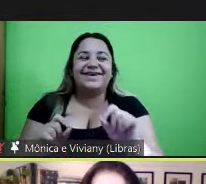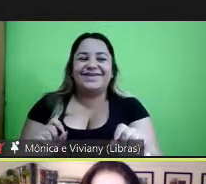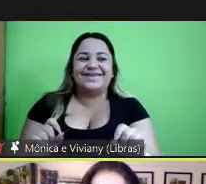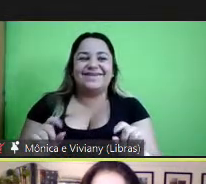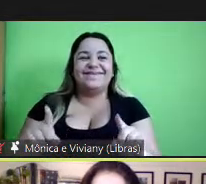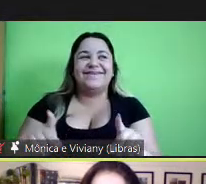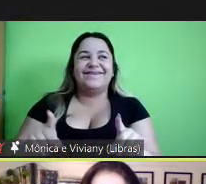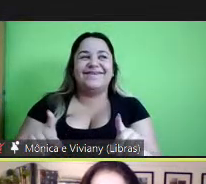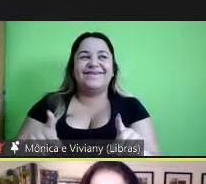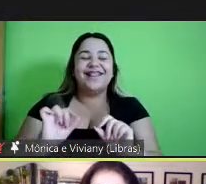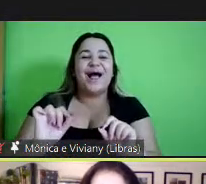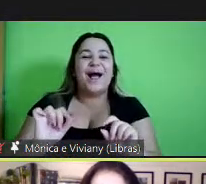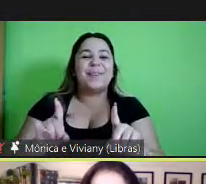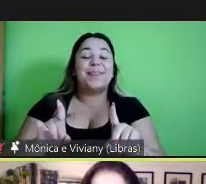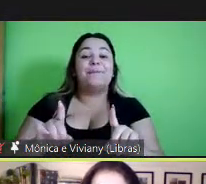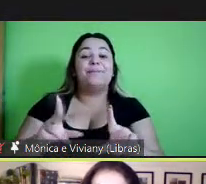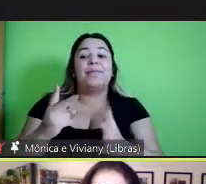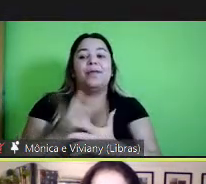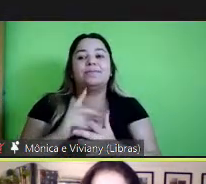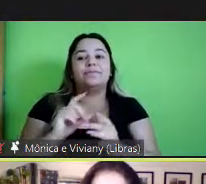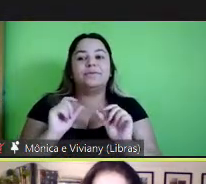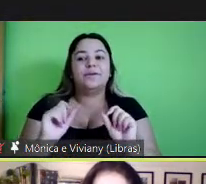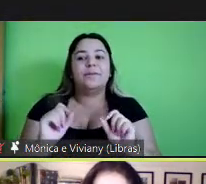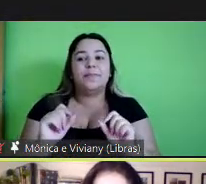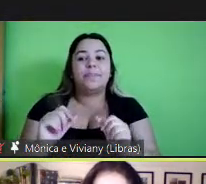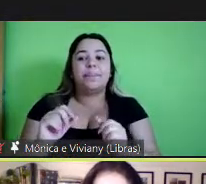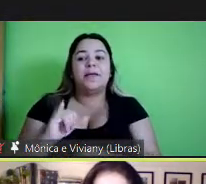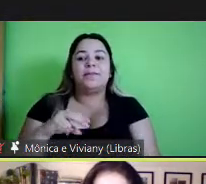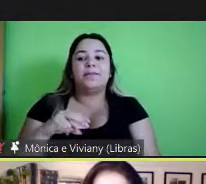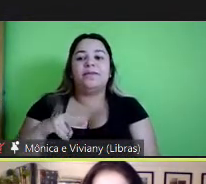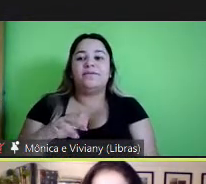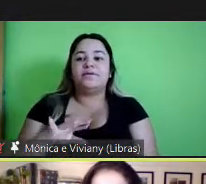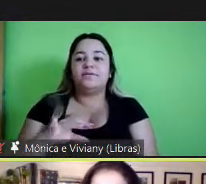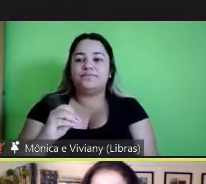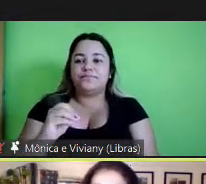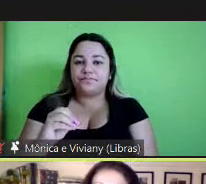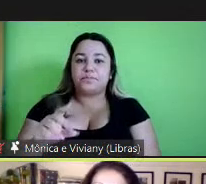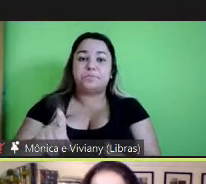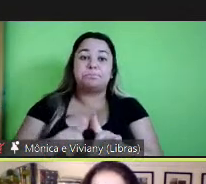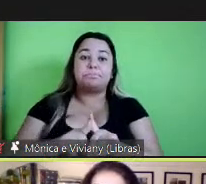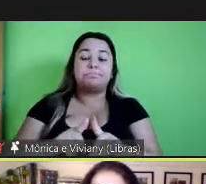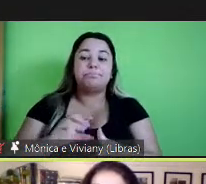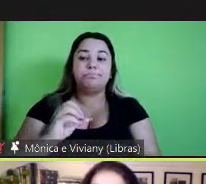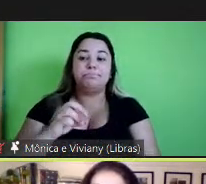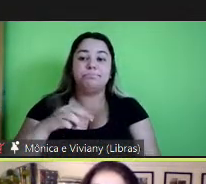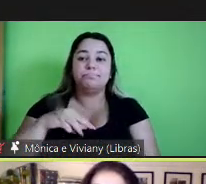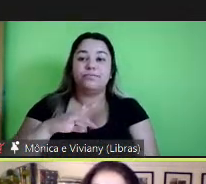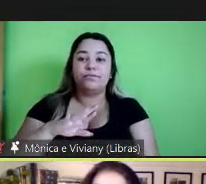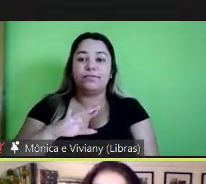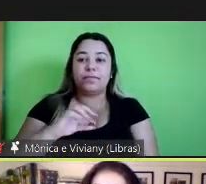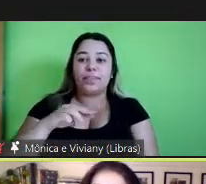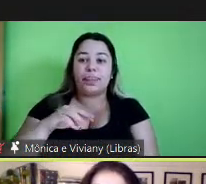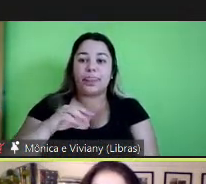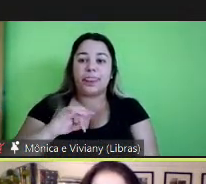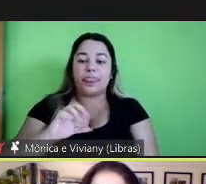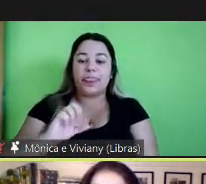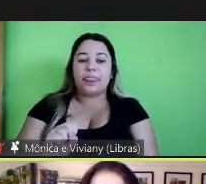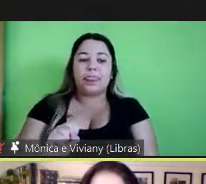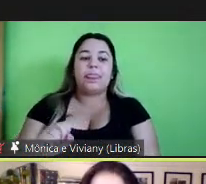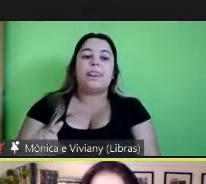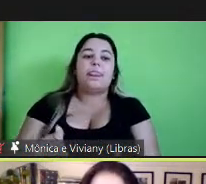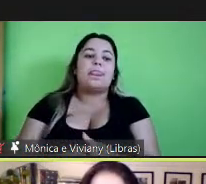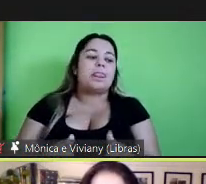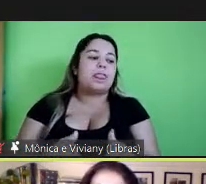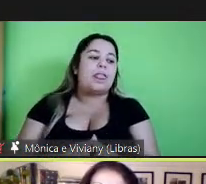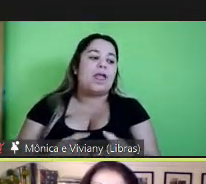and behavioral interventions, pharmacotherapy, and bariatric surgery. The Canadian guidelines are framed using the 5 A's of